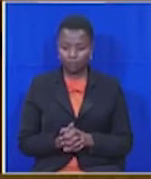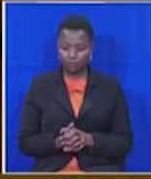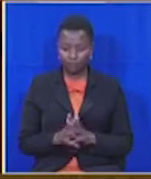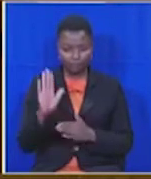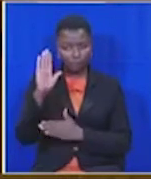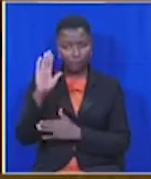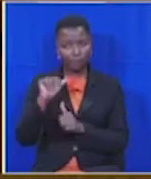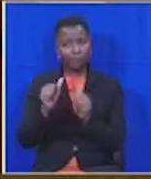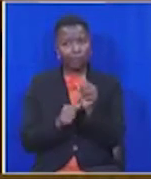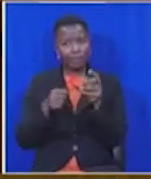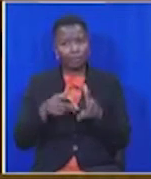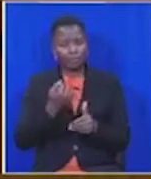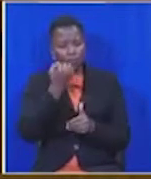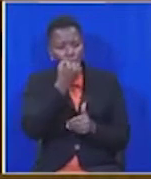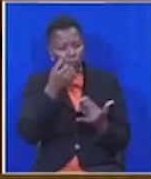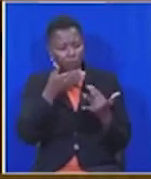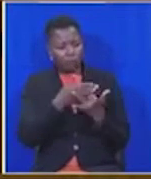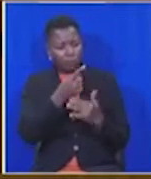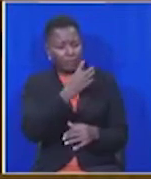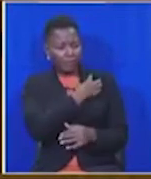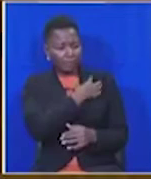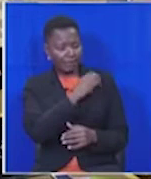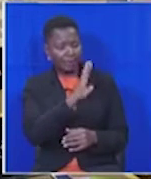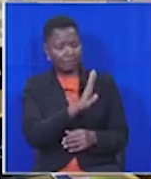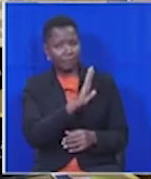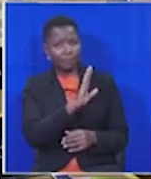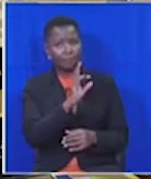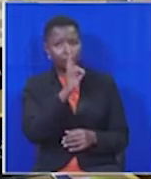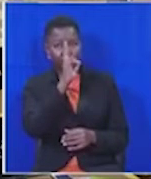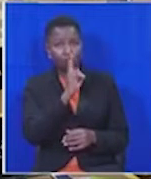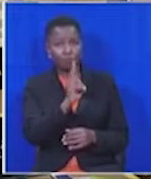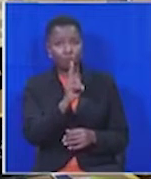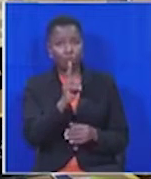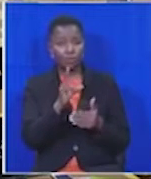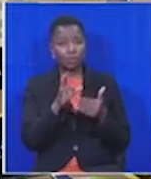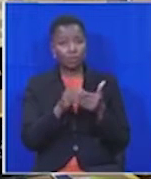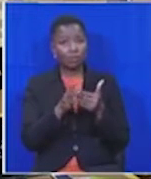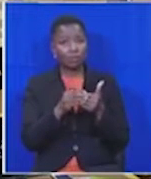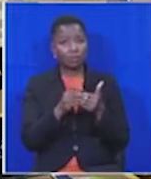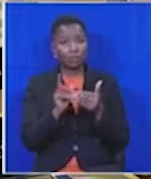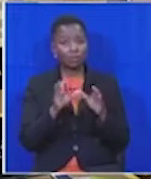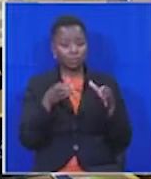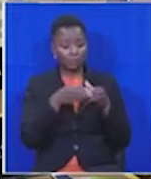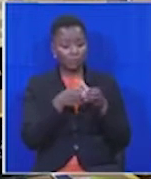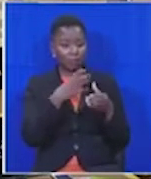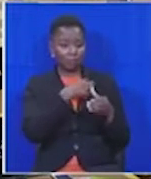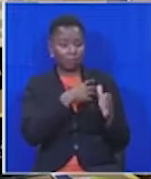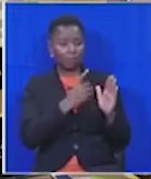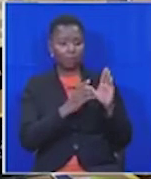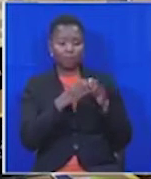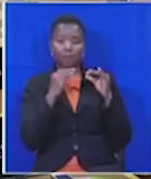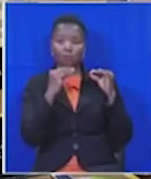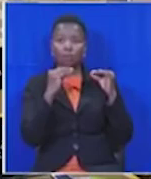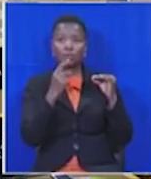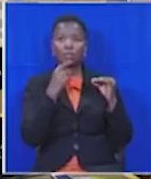Deputy Speaker, sorry to interrupt the Minister. The Honourable Minister of Small Business has told members over here